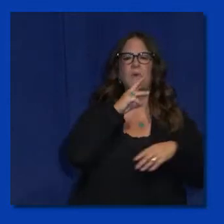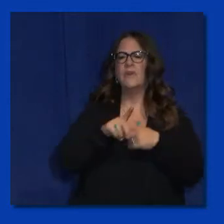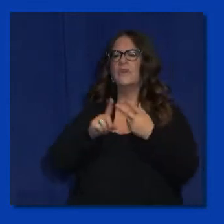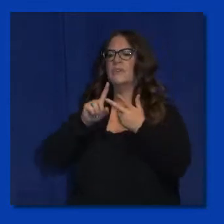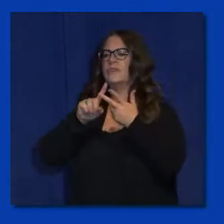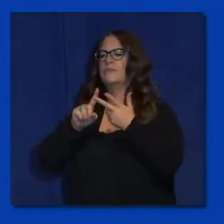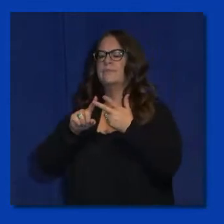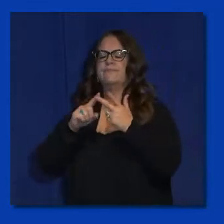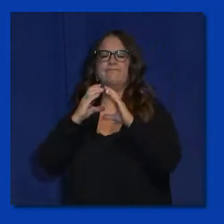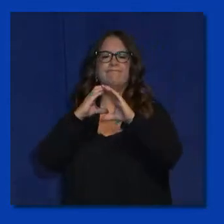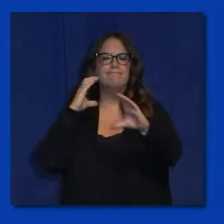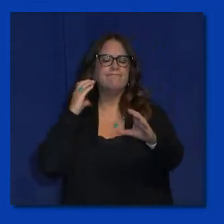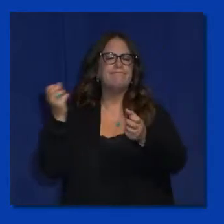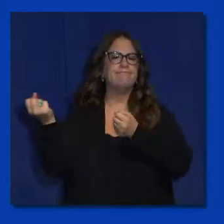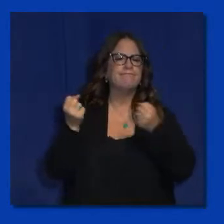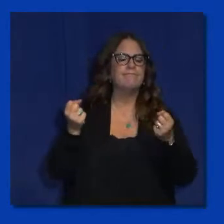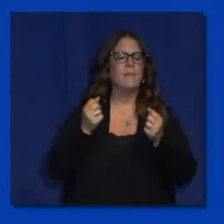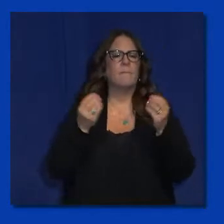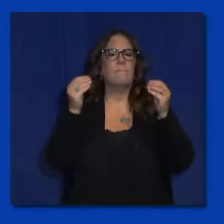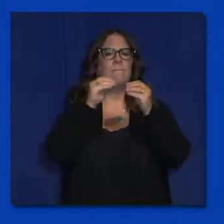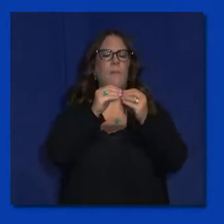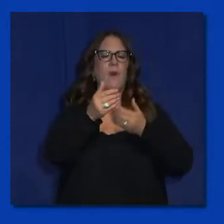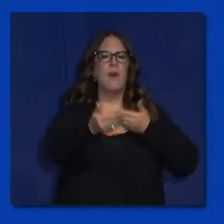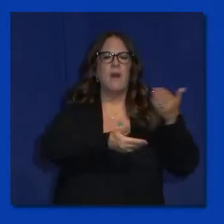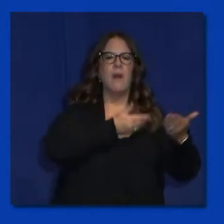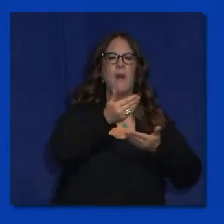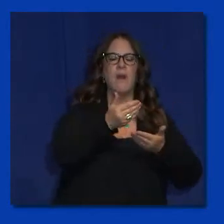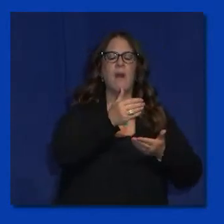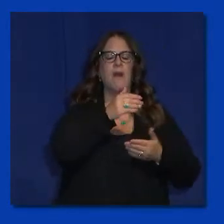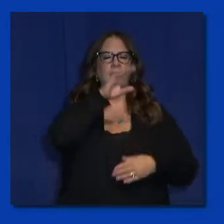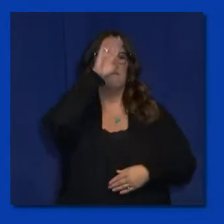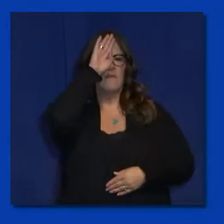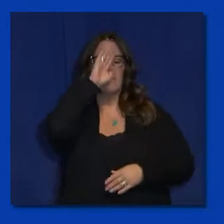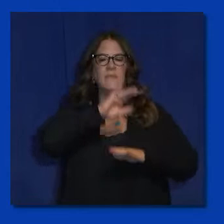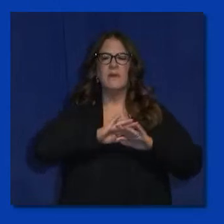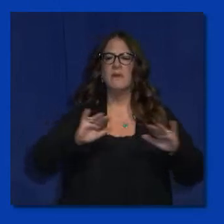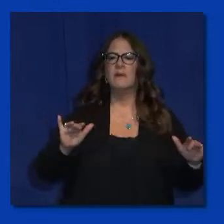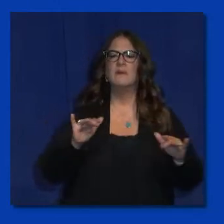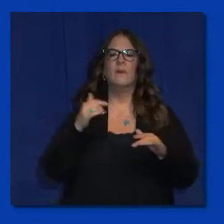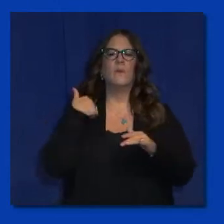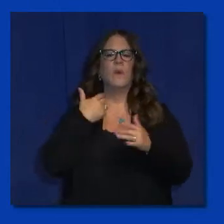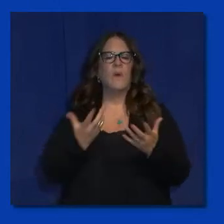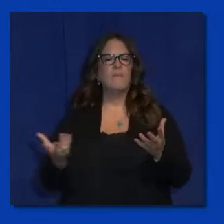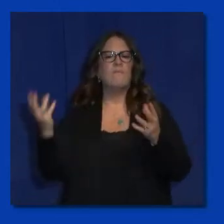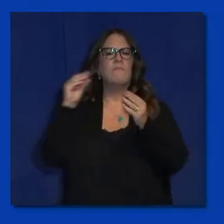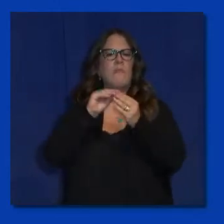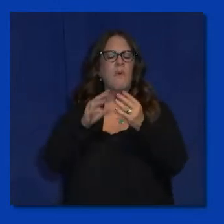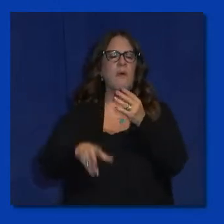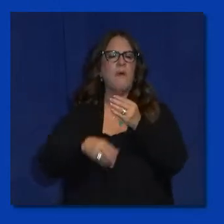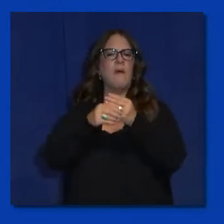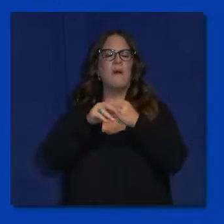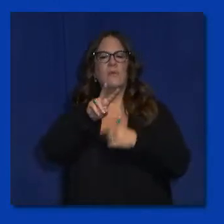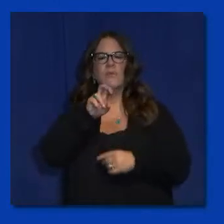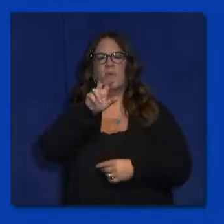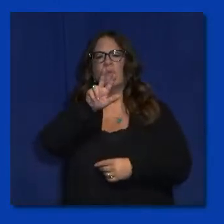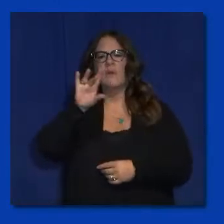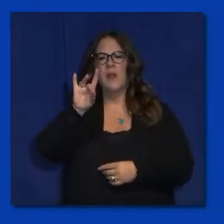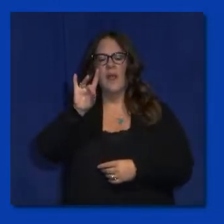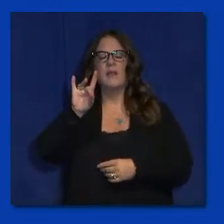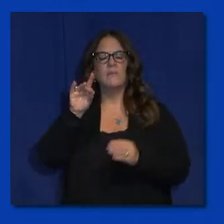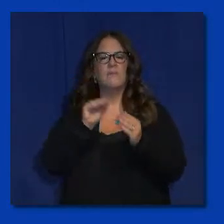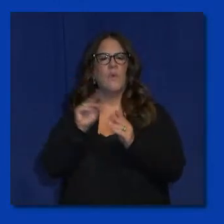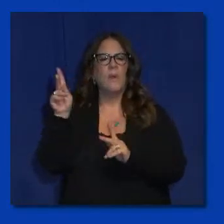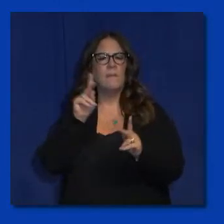air resources, more fire crews, bulldozers, and the like. We now want to true that up even more. We want to add another 238 folks